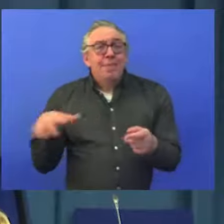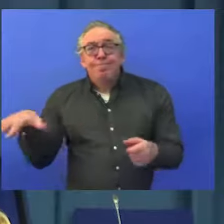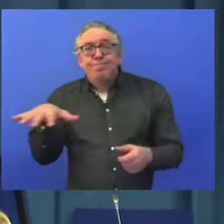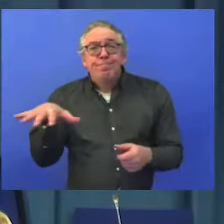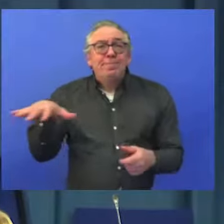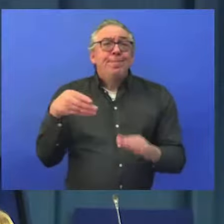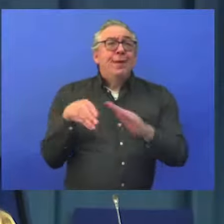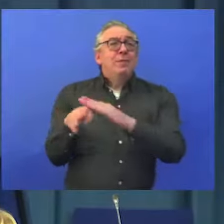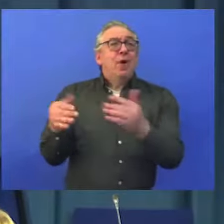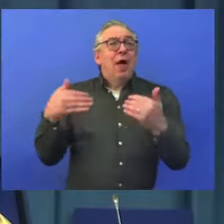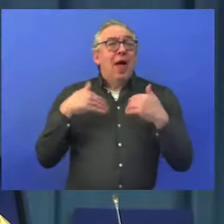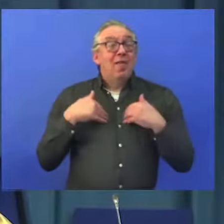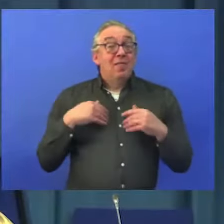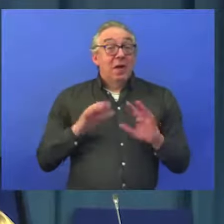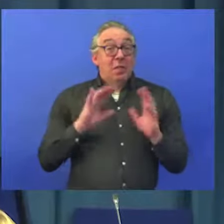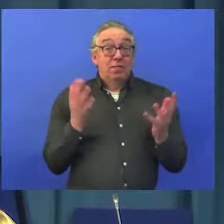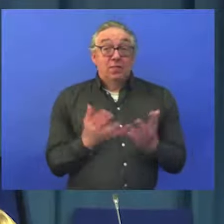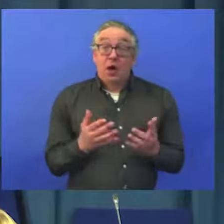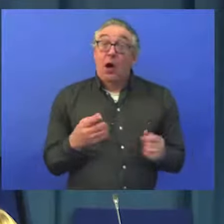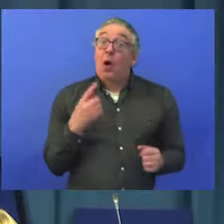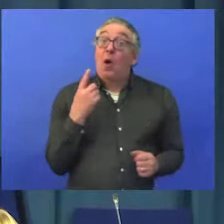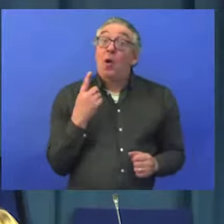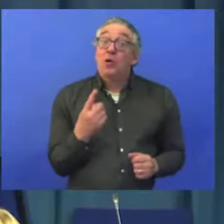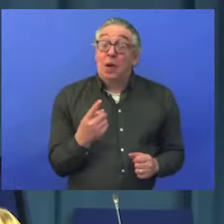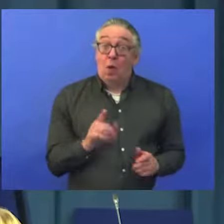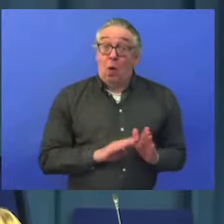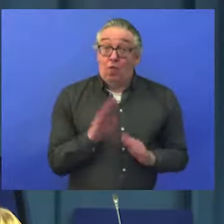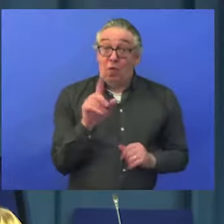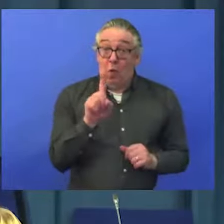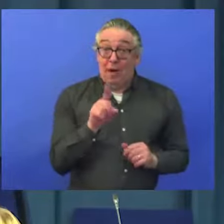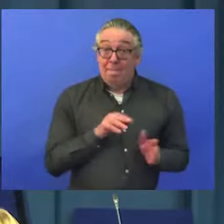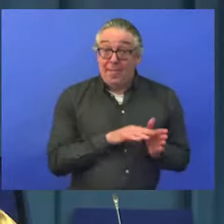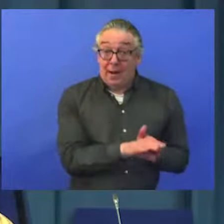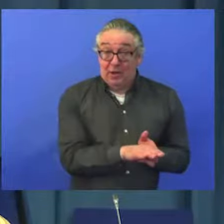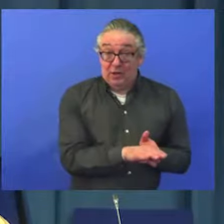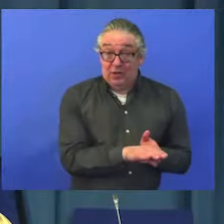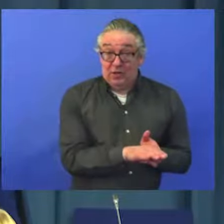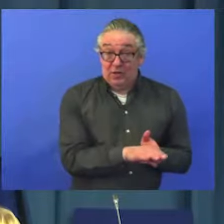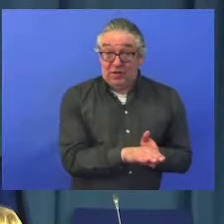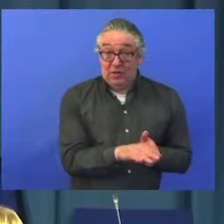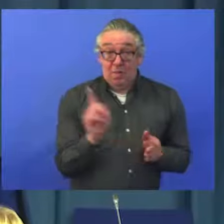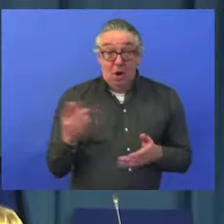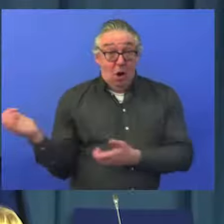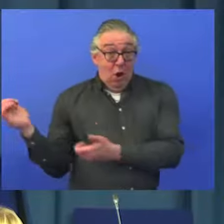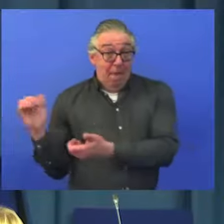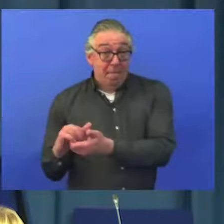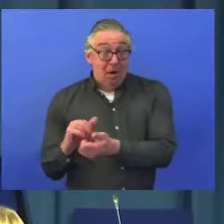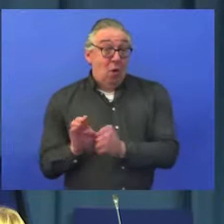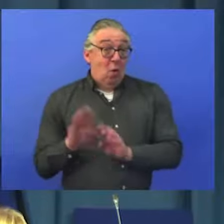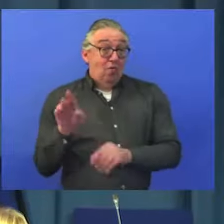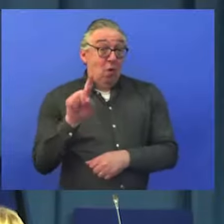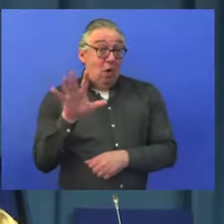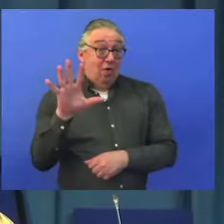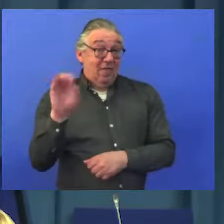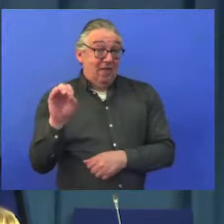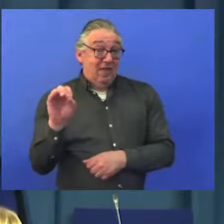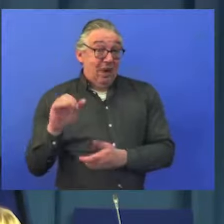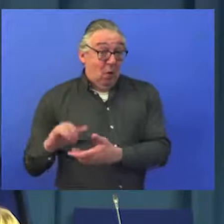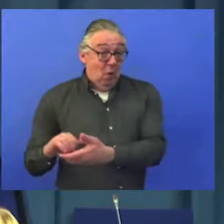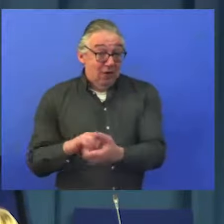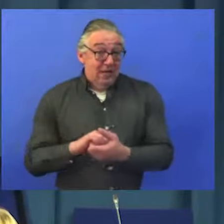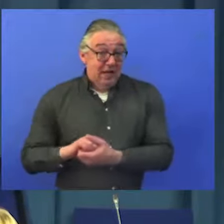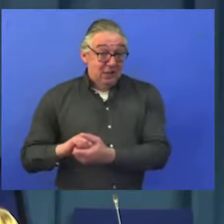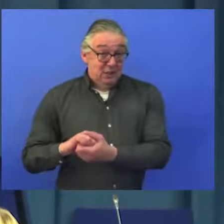more than 1 million places, and we have more than 150 partnerships with organizations similar to what you've seen on stage right now, with